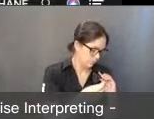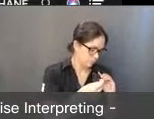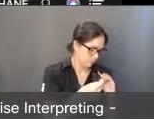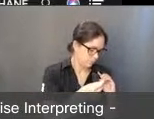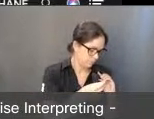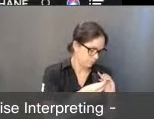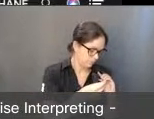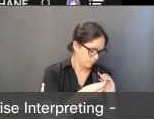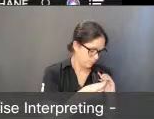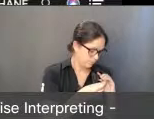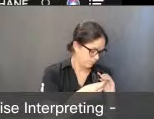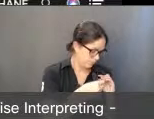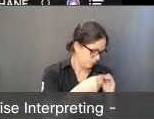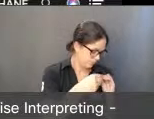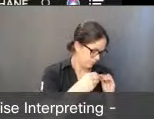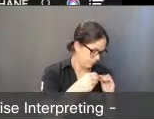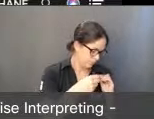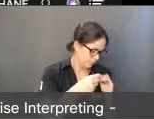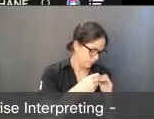And Jessica, are you able to hear us okay?